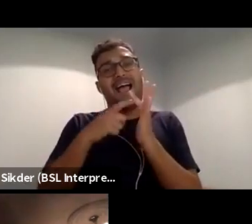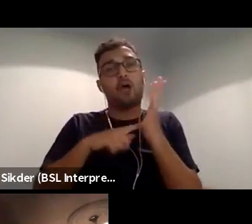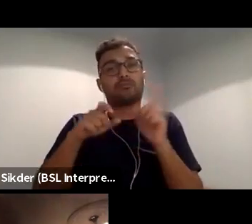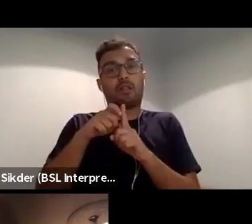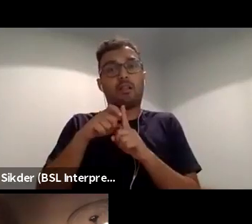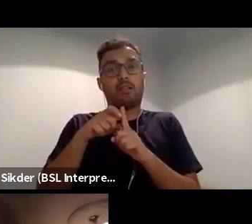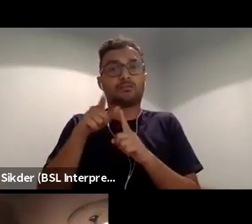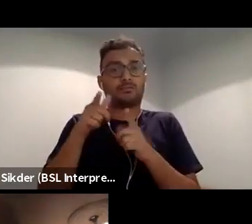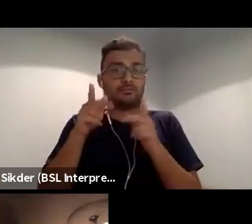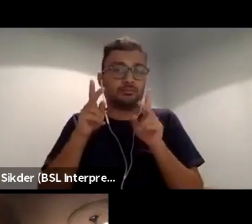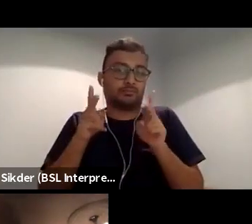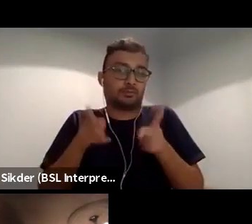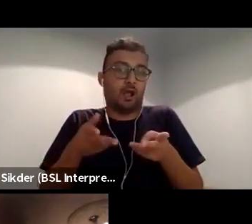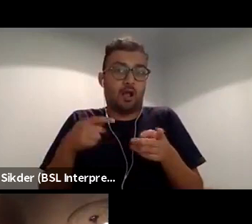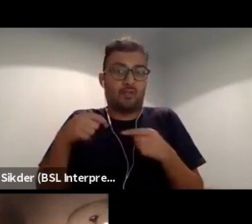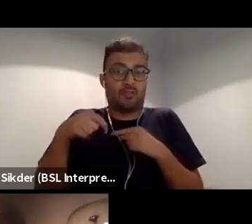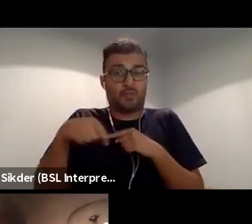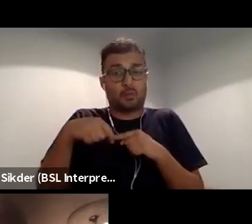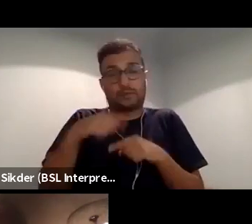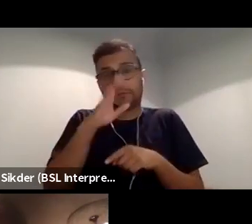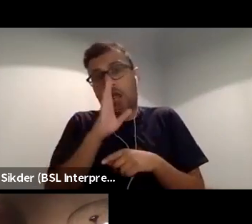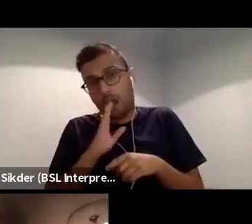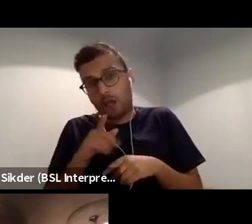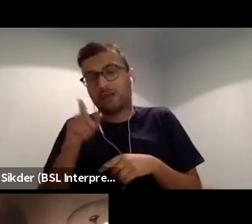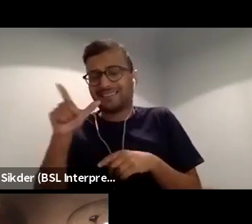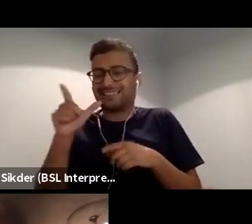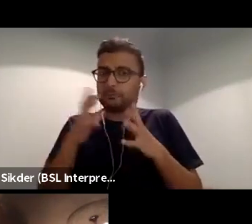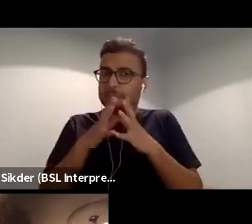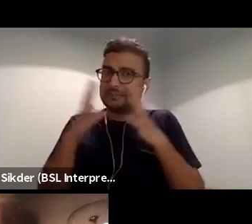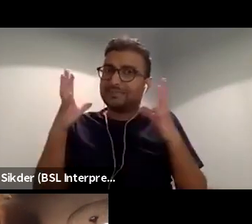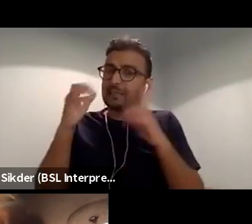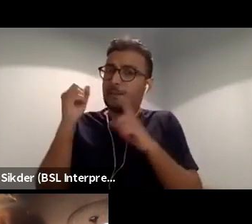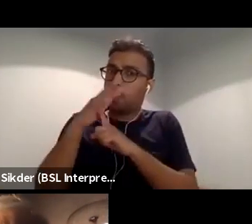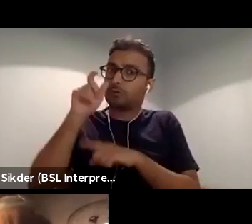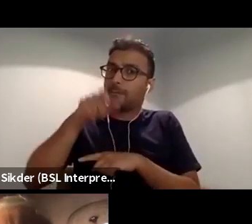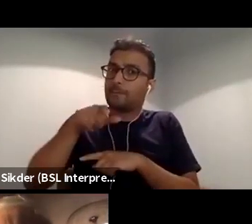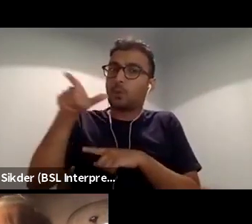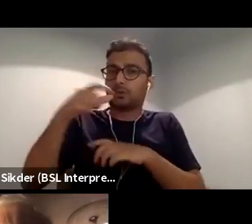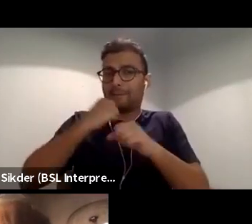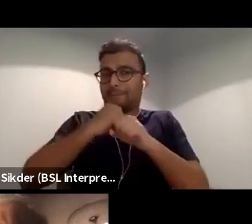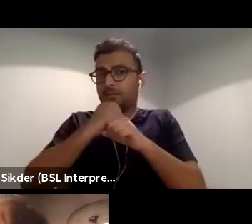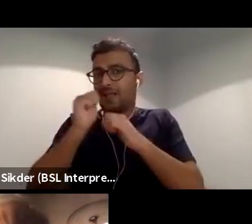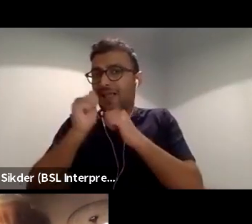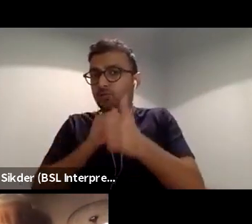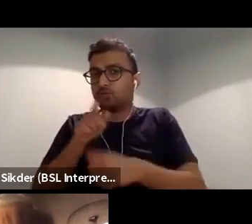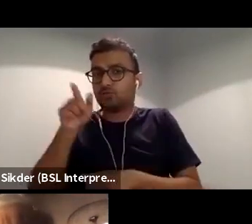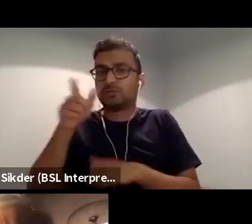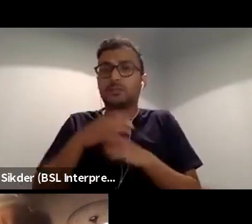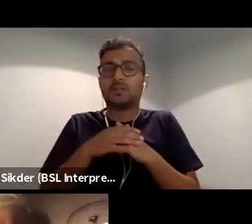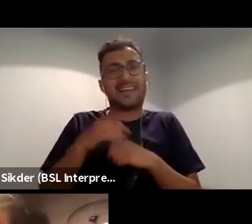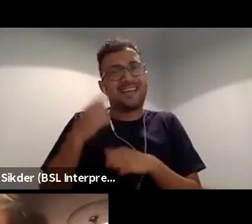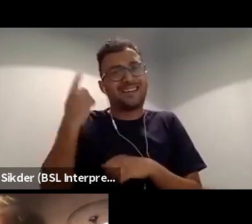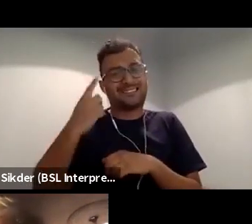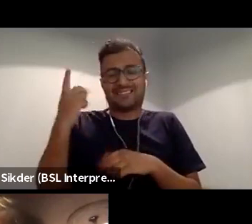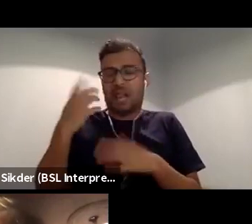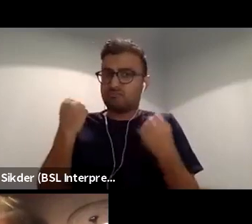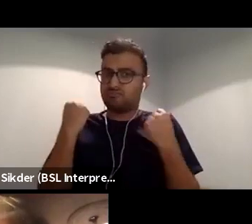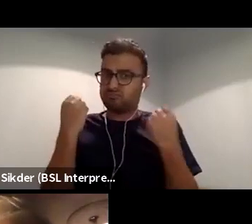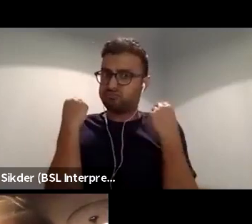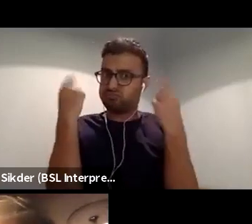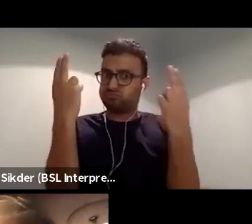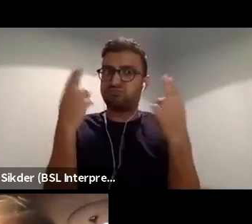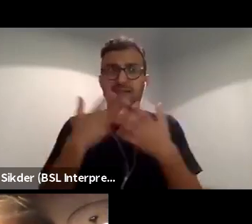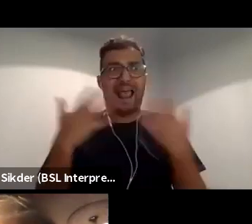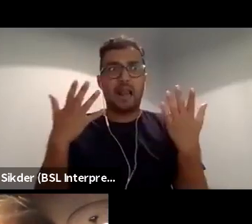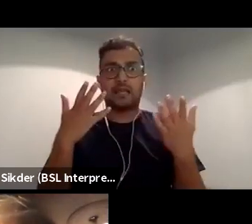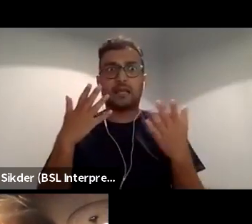who was not only just an investigative journalist, but kind of held, you know, truth and power to account, but